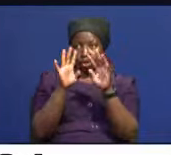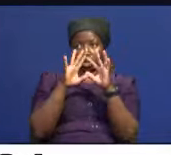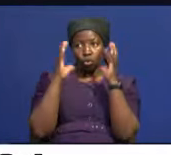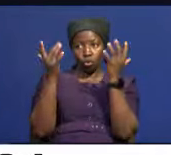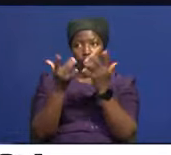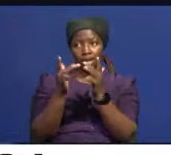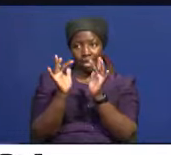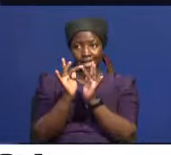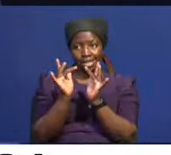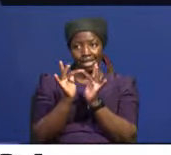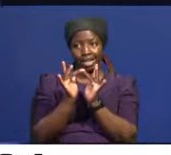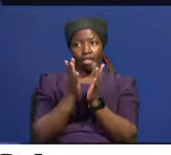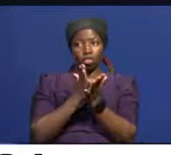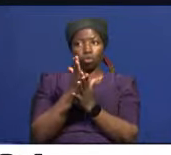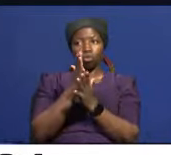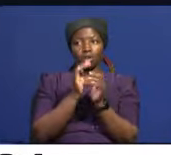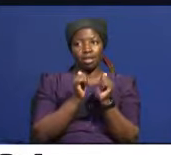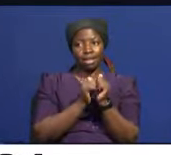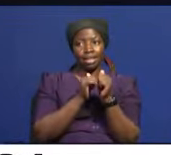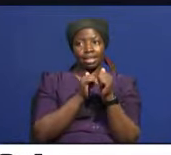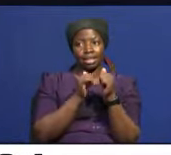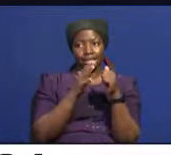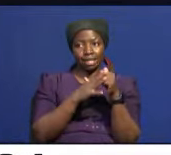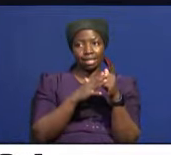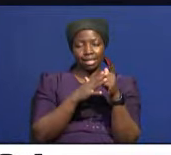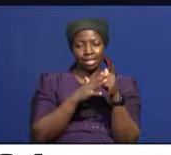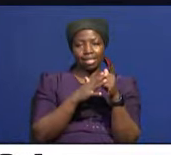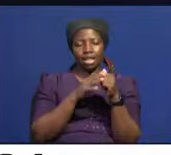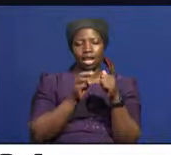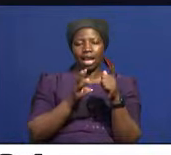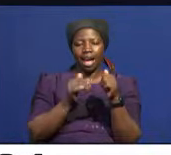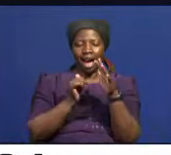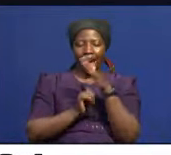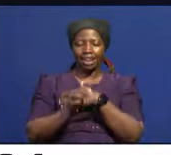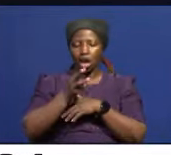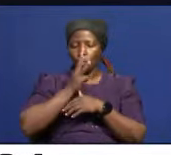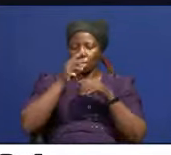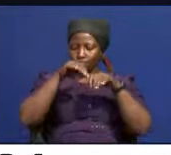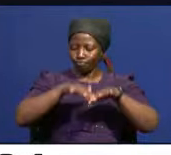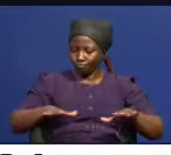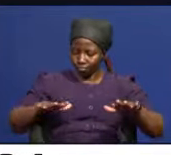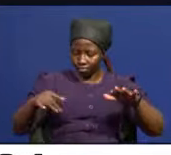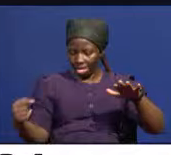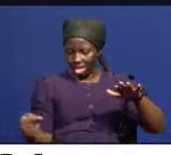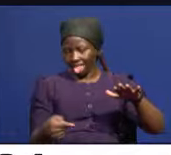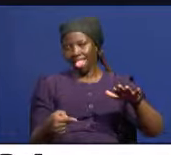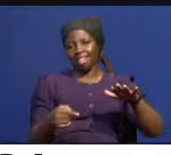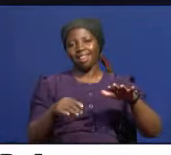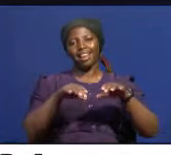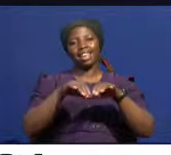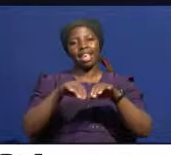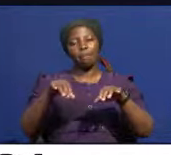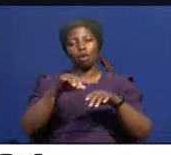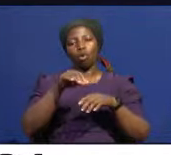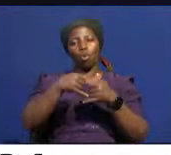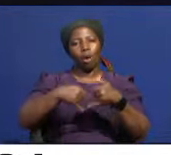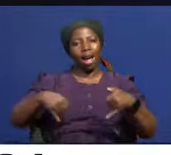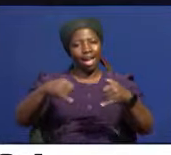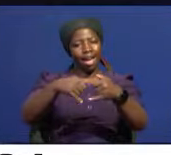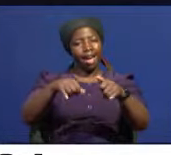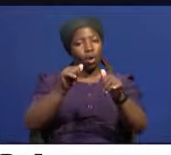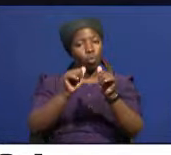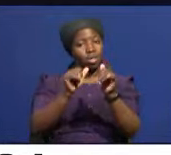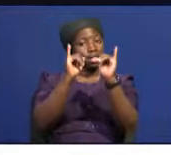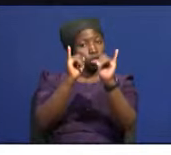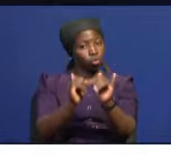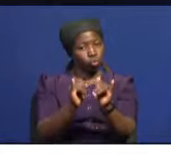internet through 19 undersea cables, which is comparatively modest compared